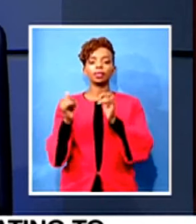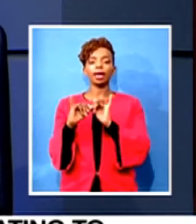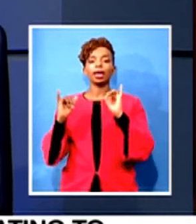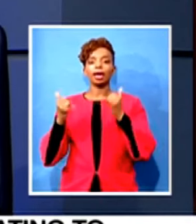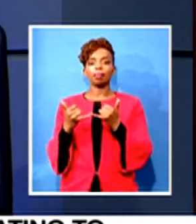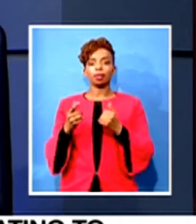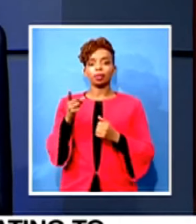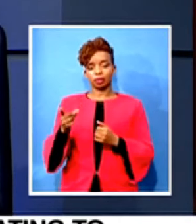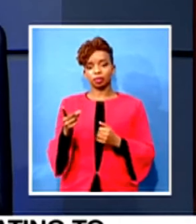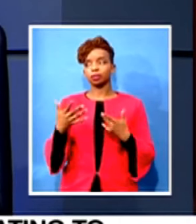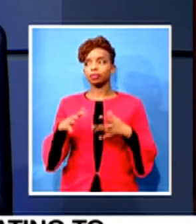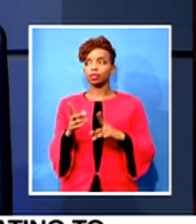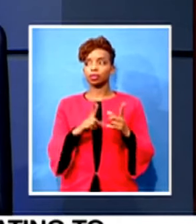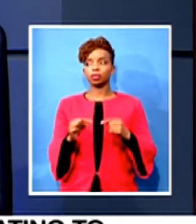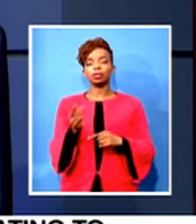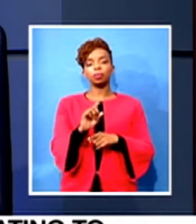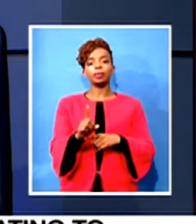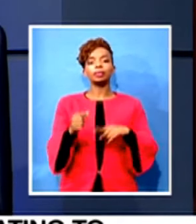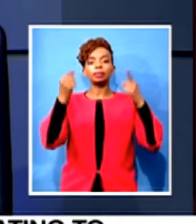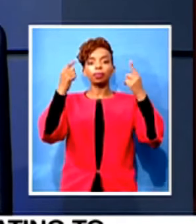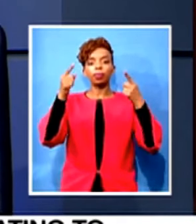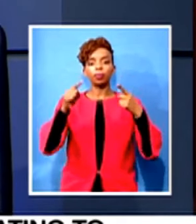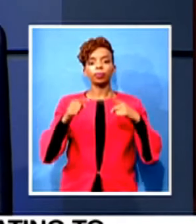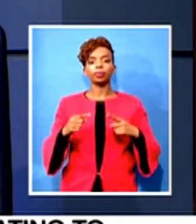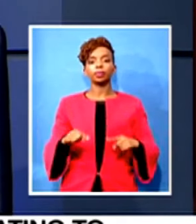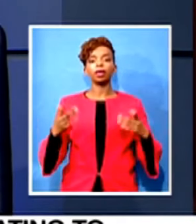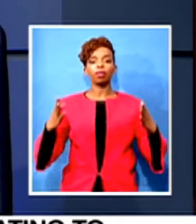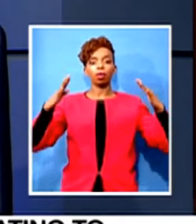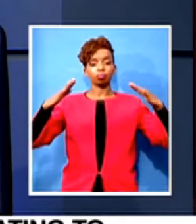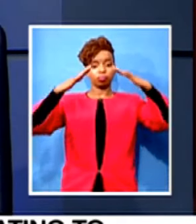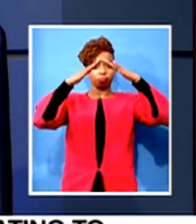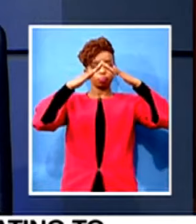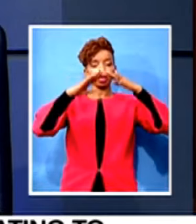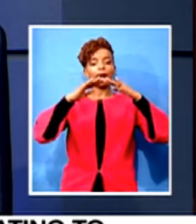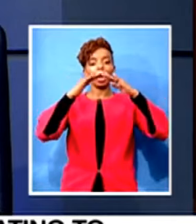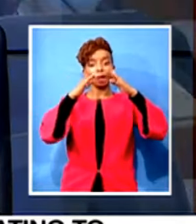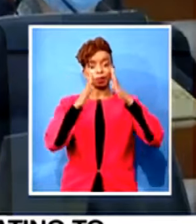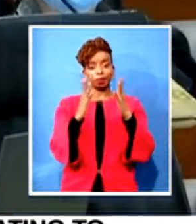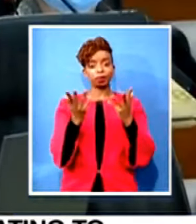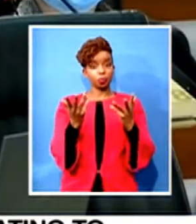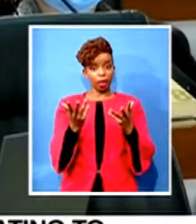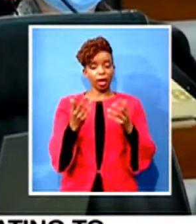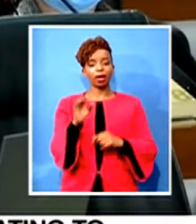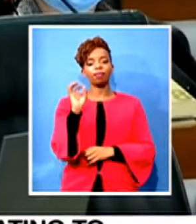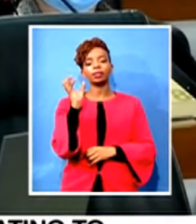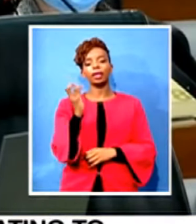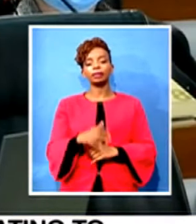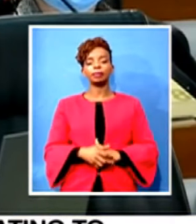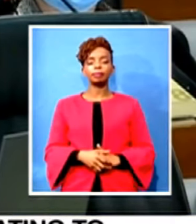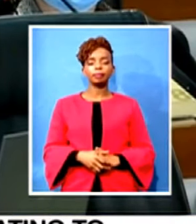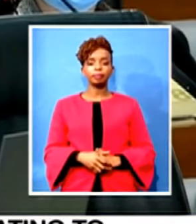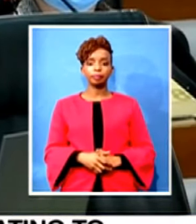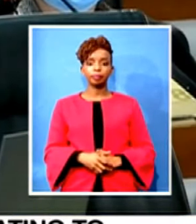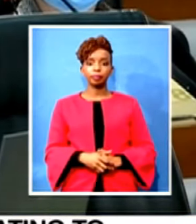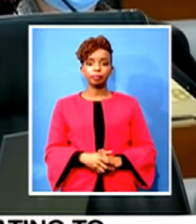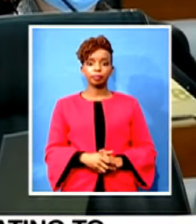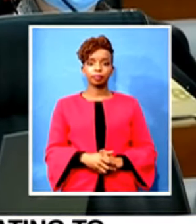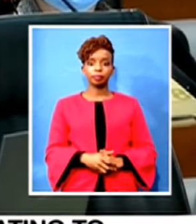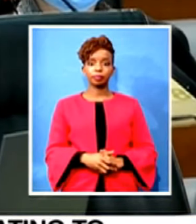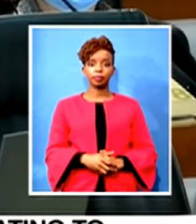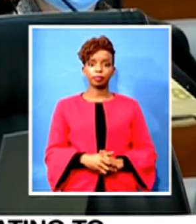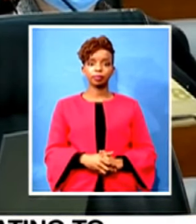roofing in low-cost houses in the Free State. Let's go there now live. So I got the impression that part of the assessment is